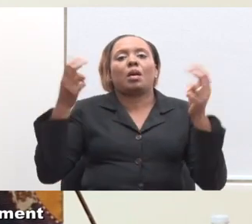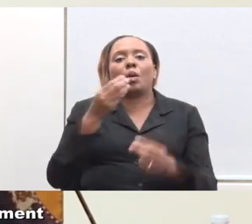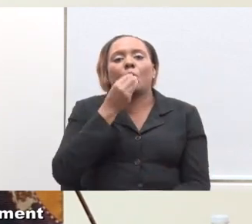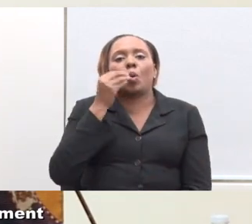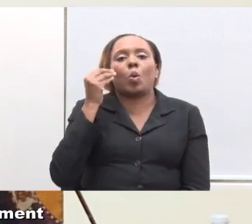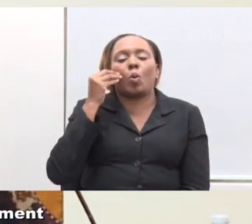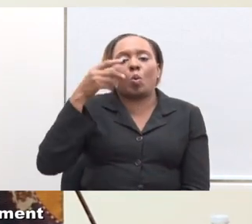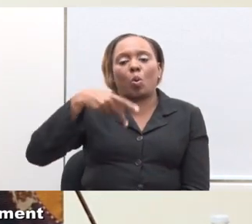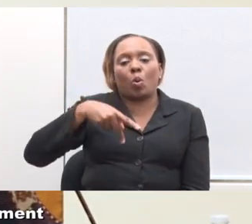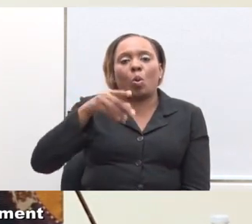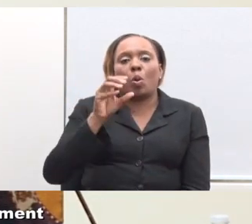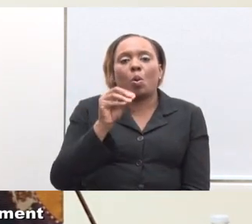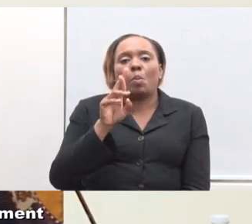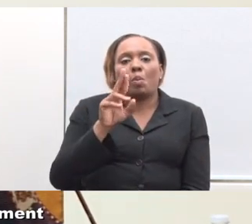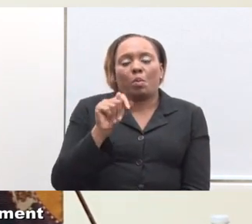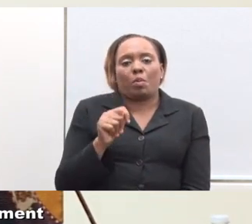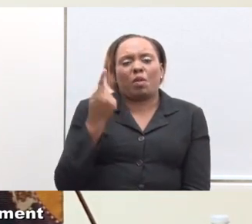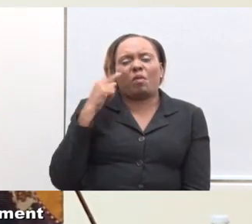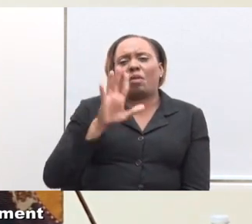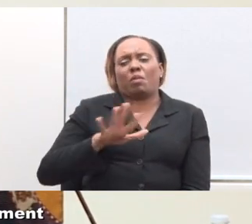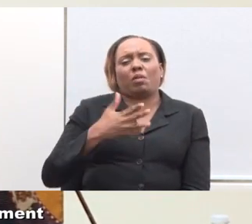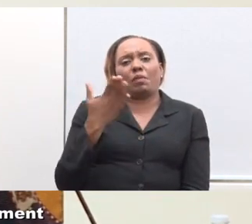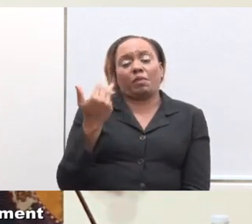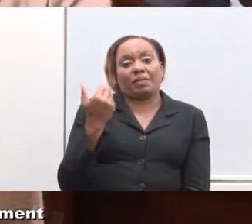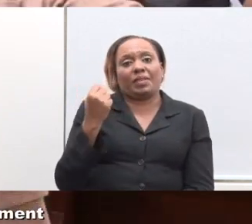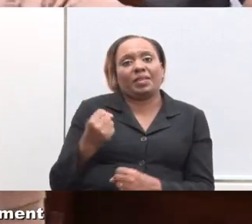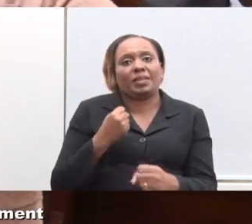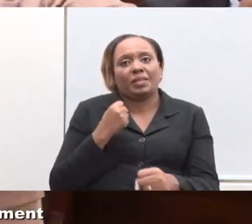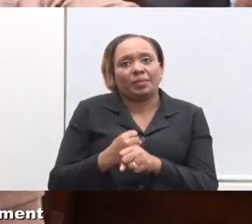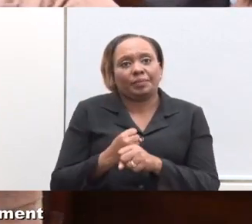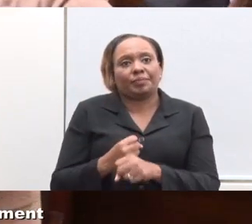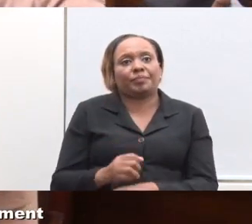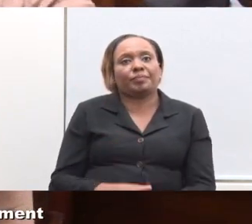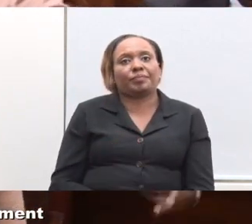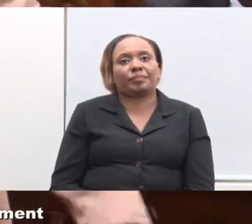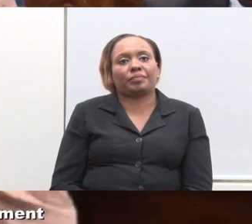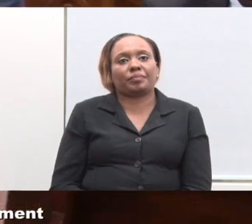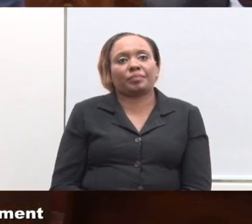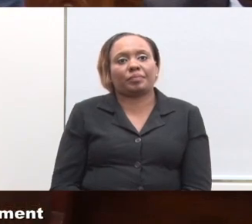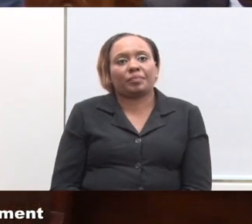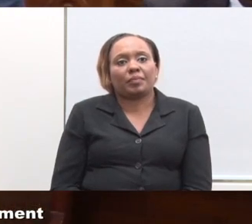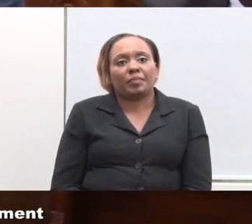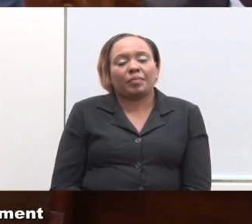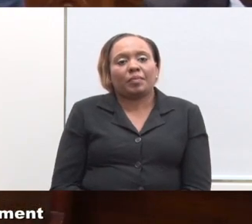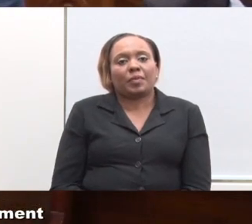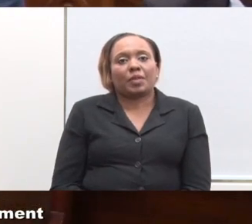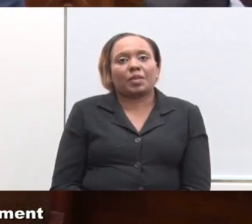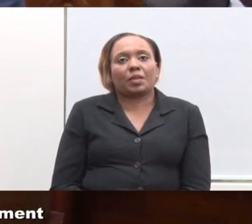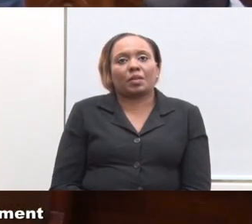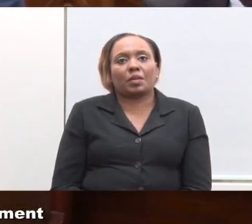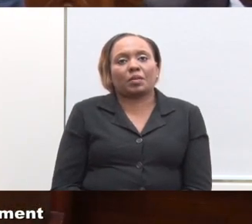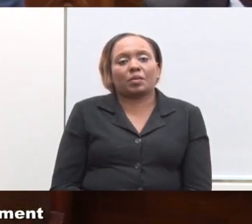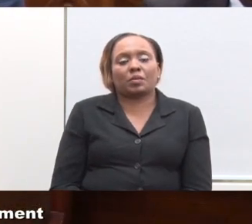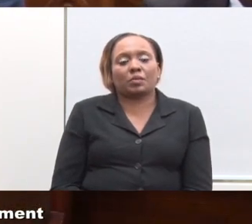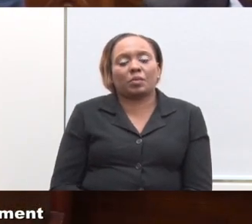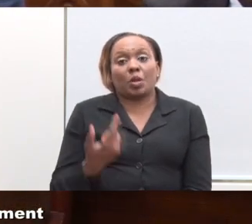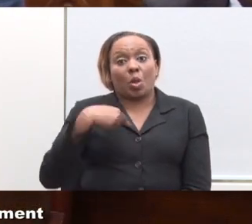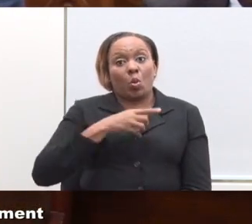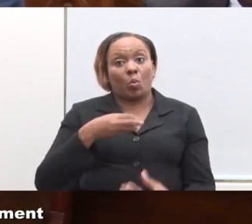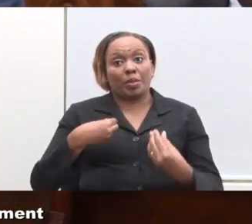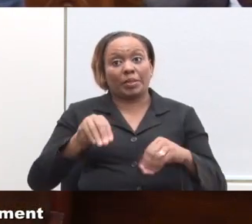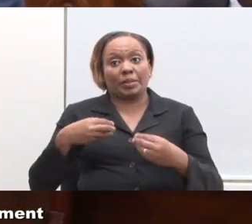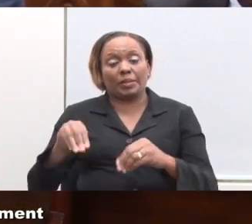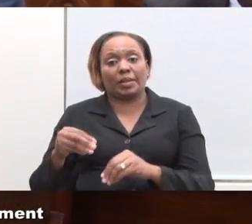For almost 15 years, you selling goods to the people every week. And whether